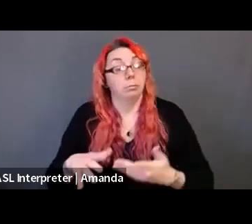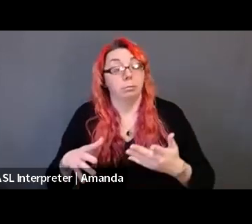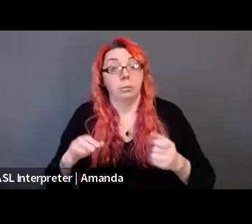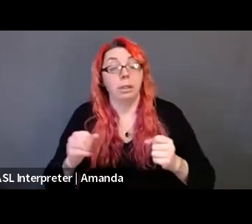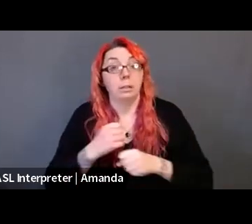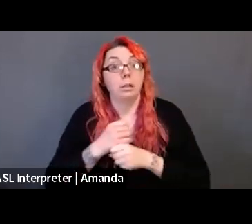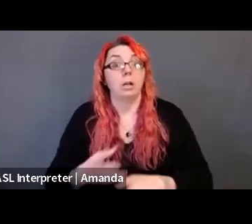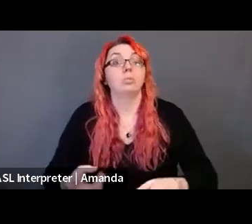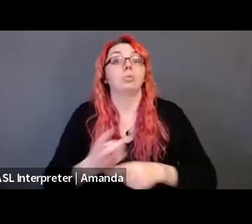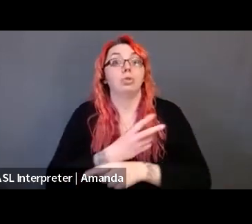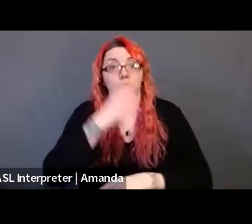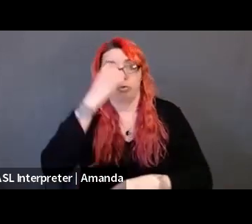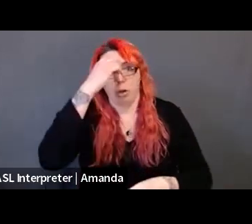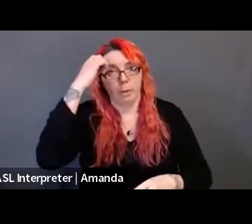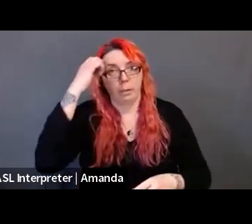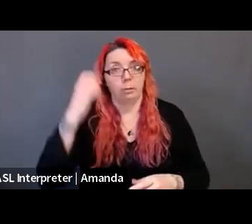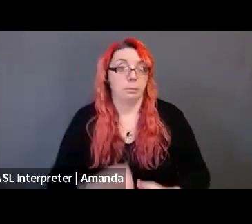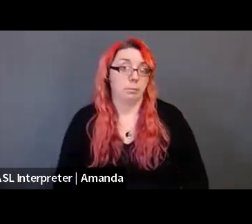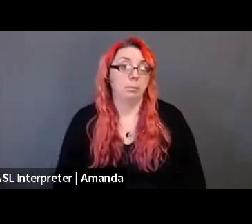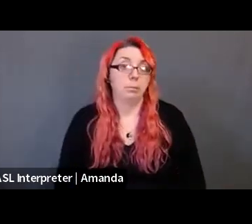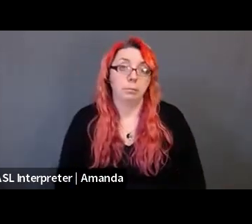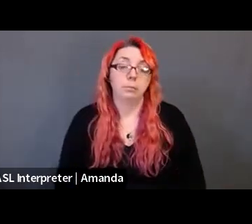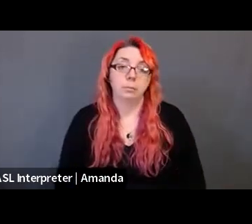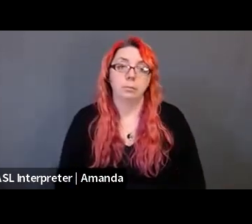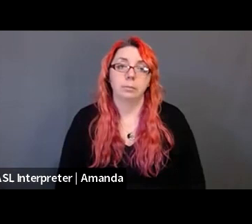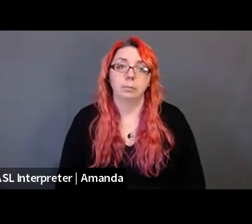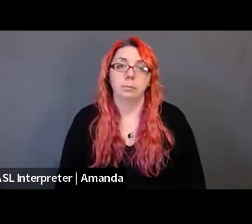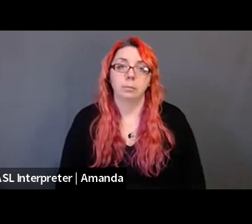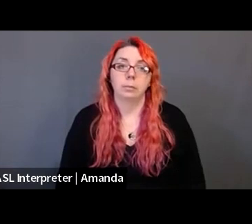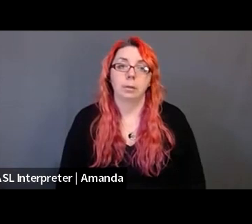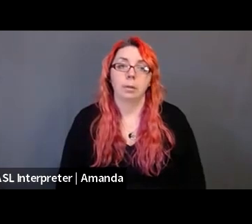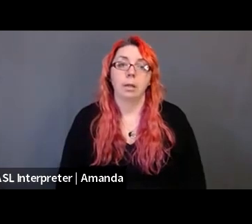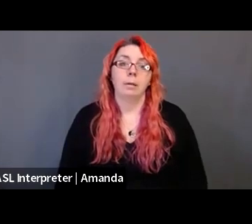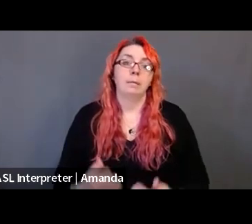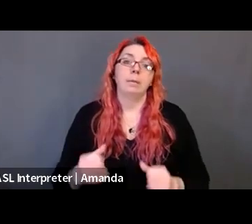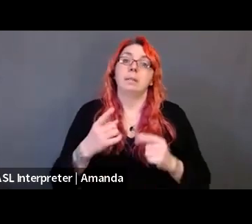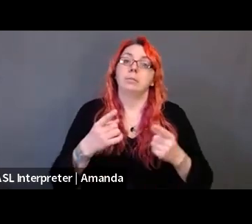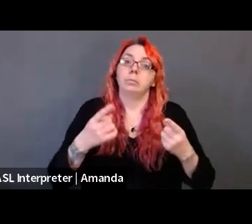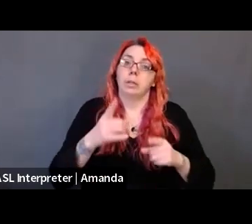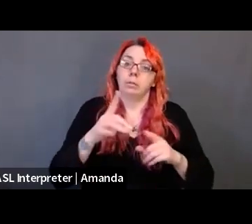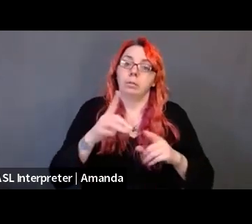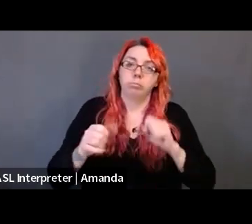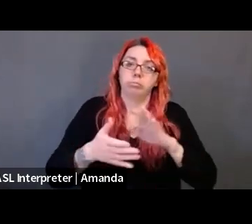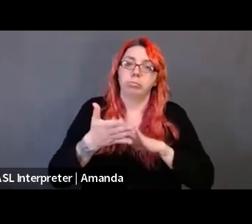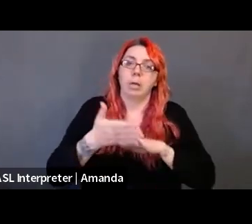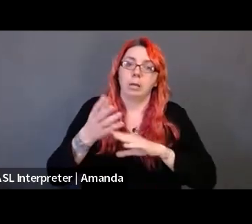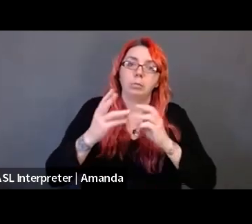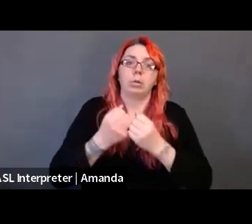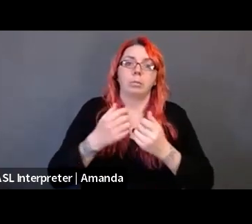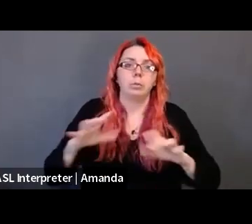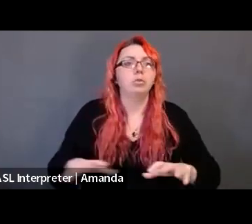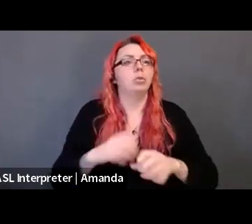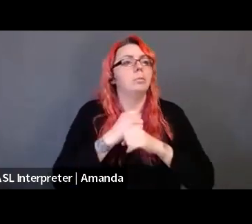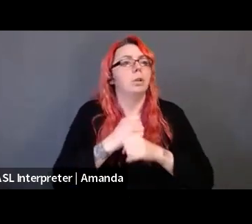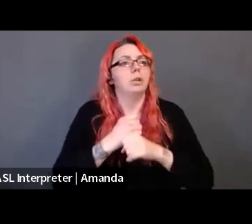your own productions, how those can also put people through experiences. So it's important then to be upfront with naming, laying out, here's where we're